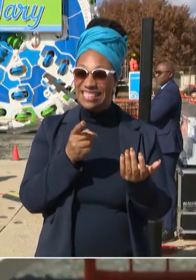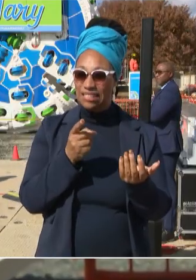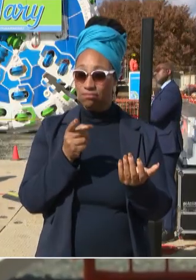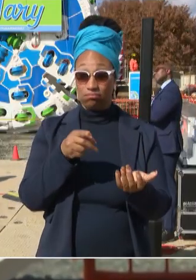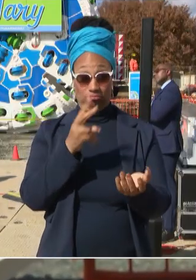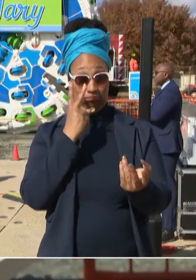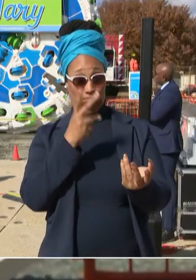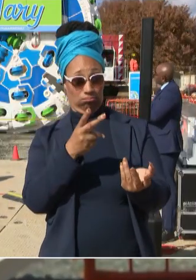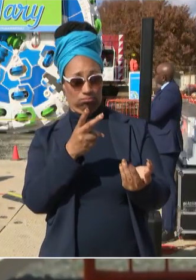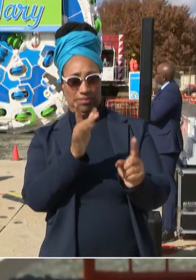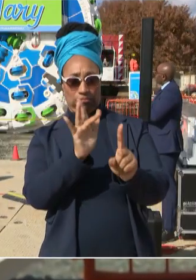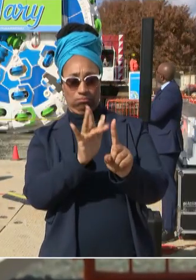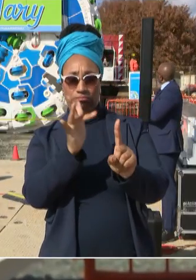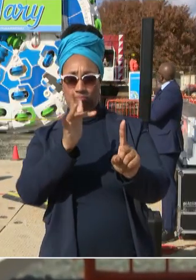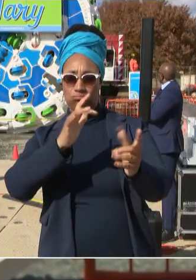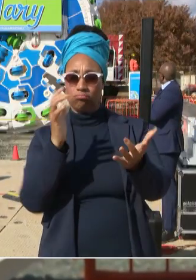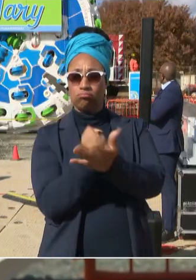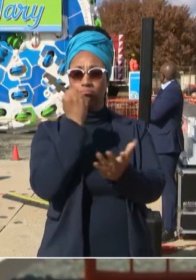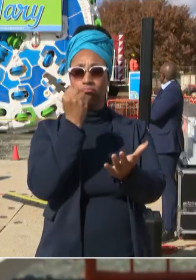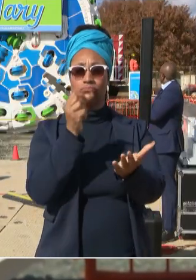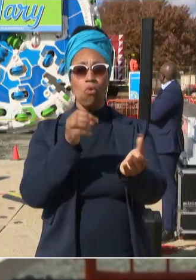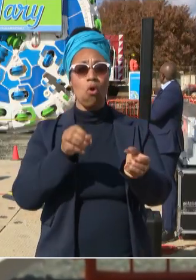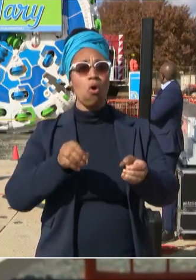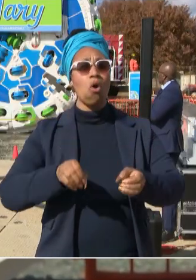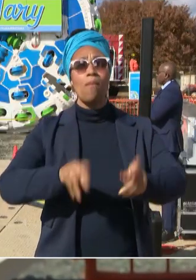boring machines, but I can say it.